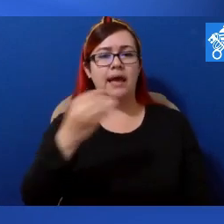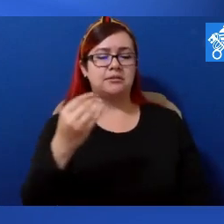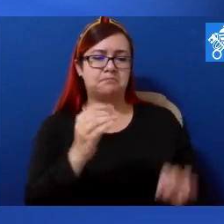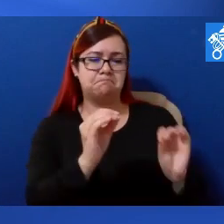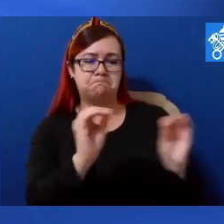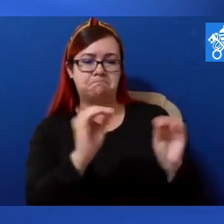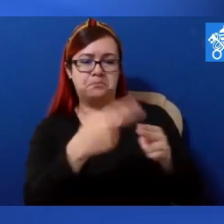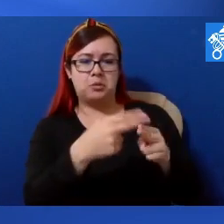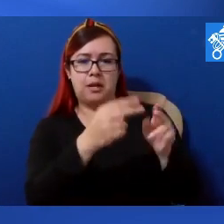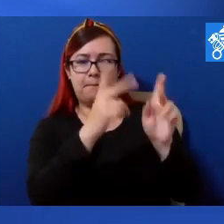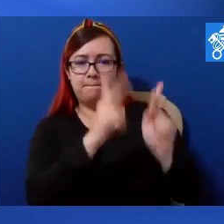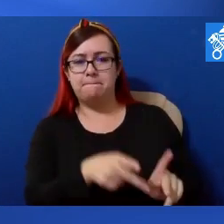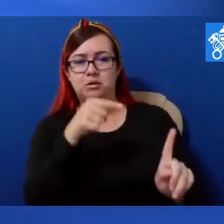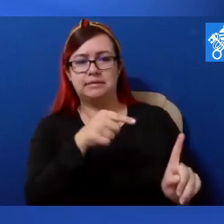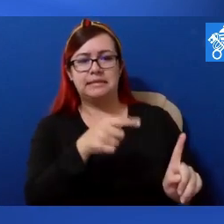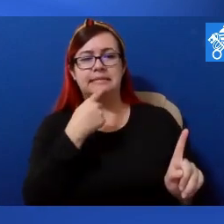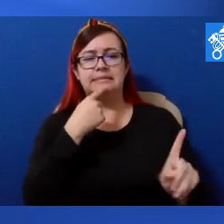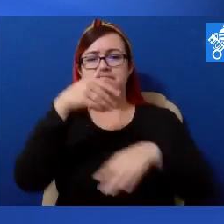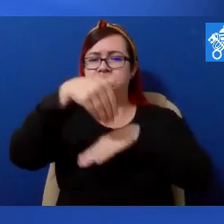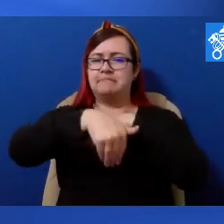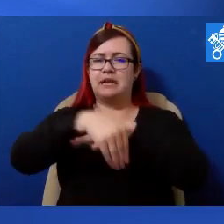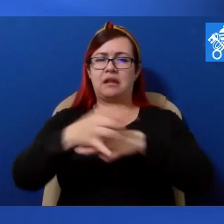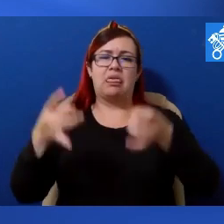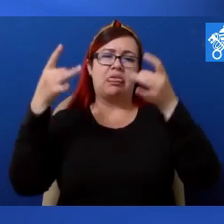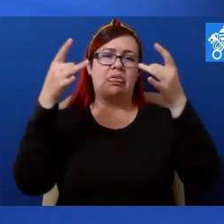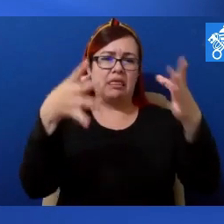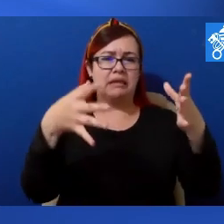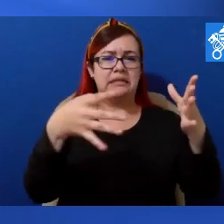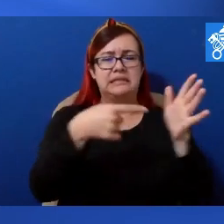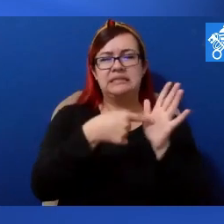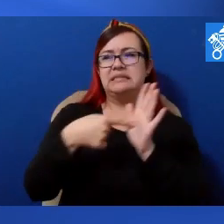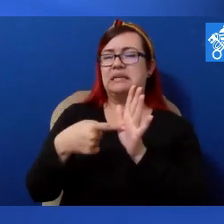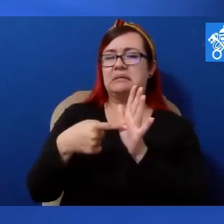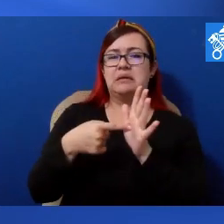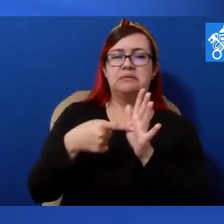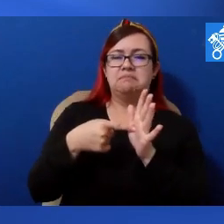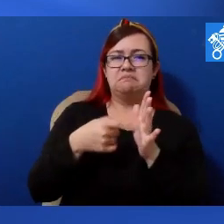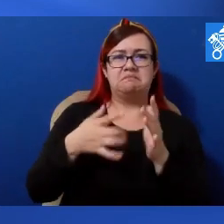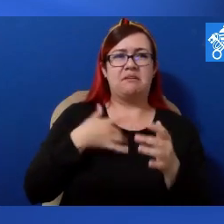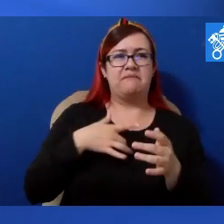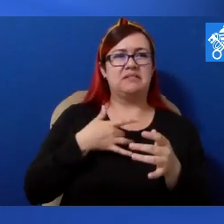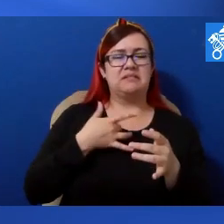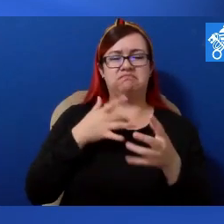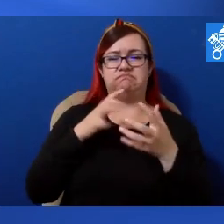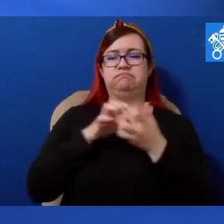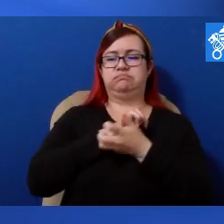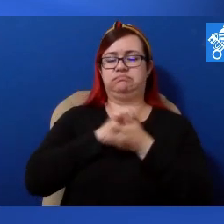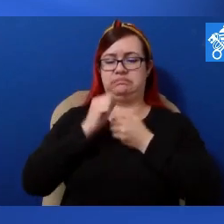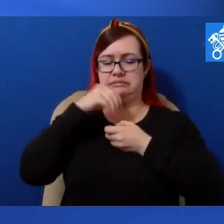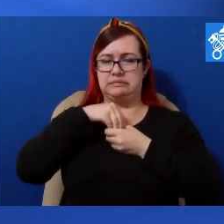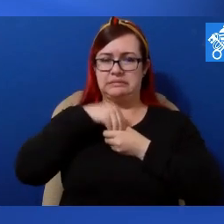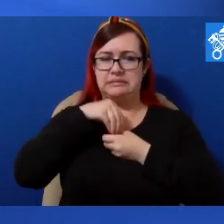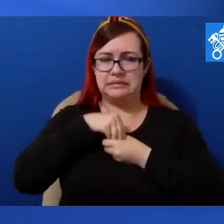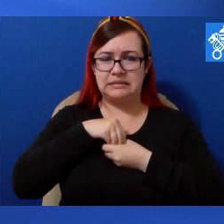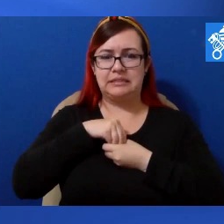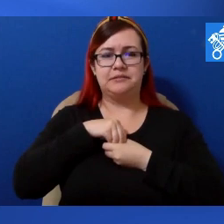who addresses him with his surprising words. "You have some good news for me," he says. "Why do you hesitate to say it?"